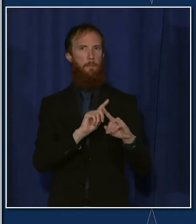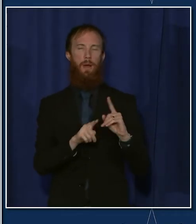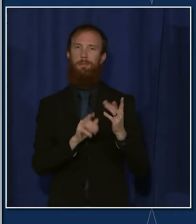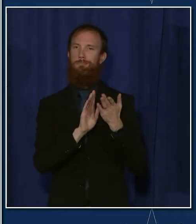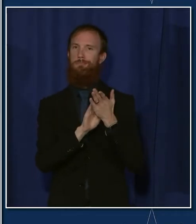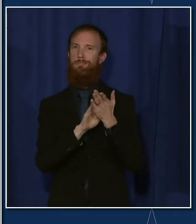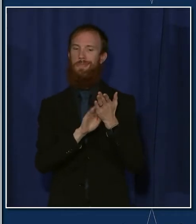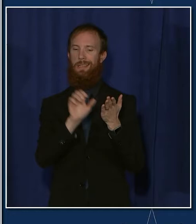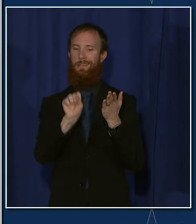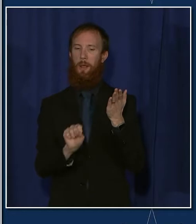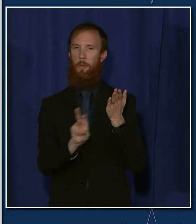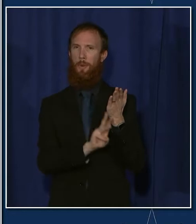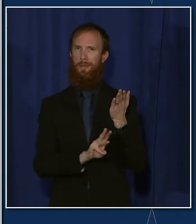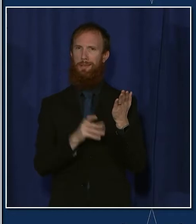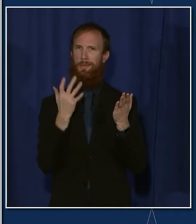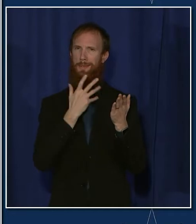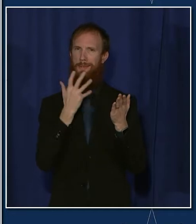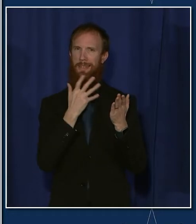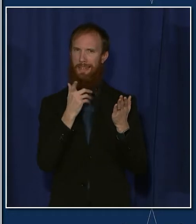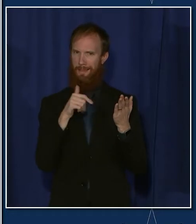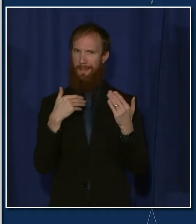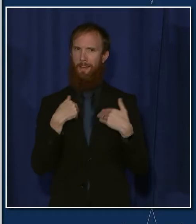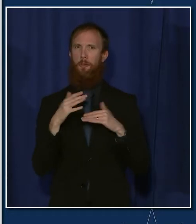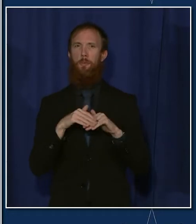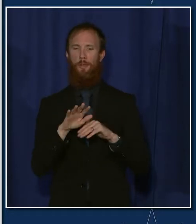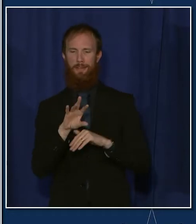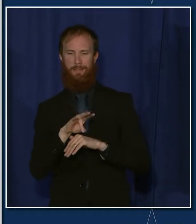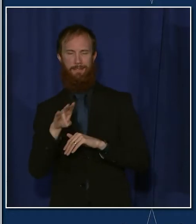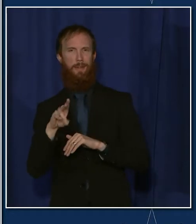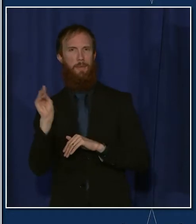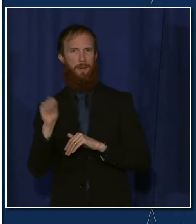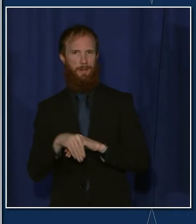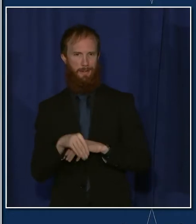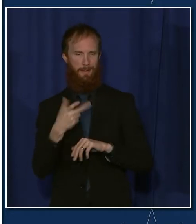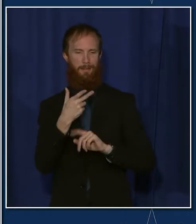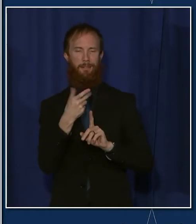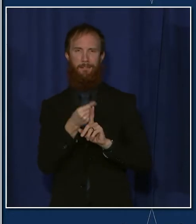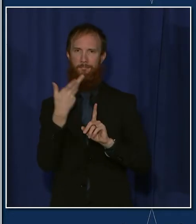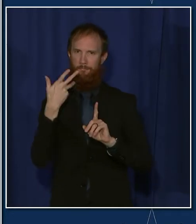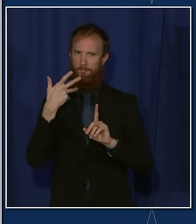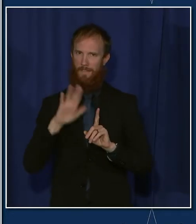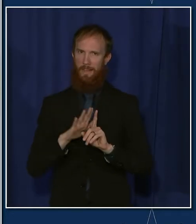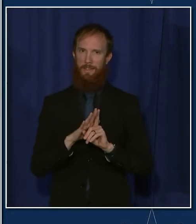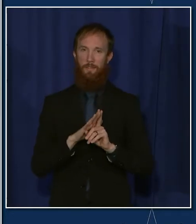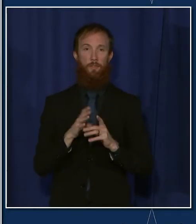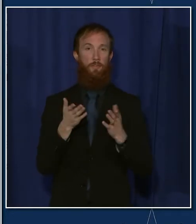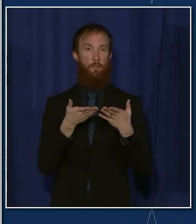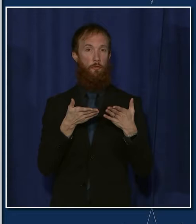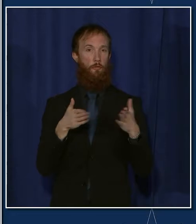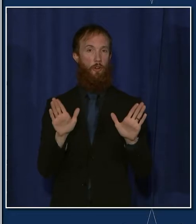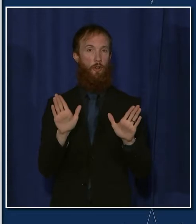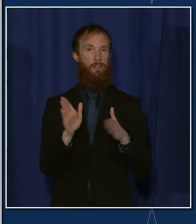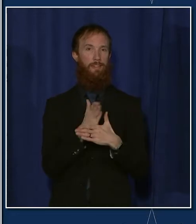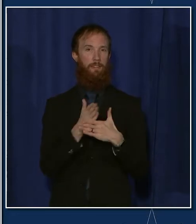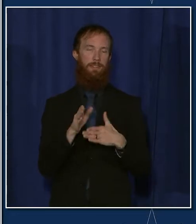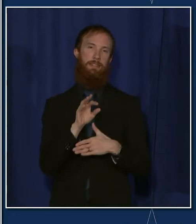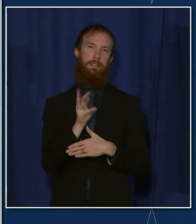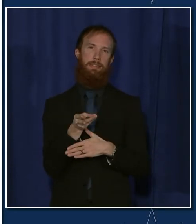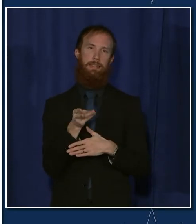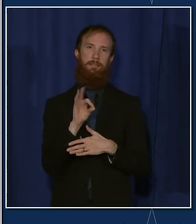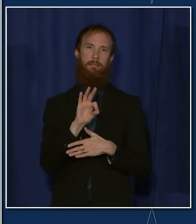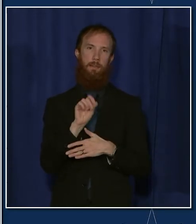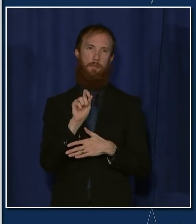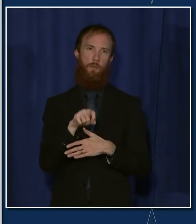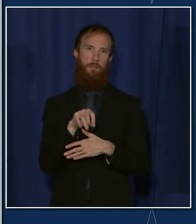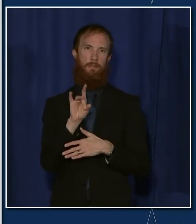to the Southwest there, have hit the 77% mark, and overall the city is at 69.8%.